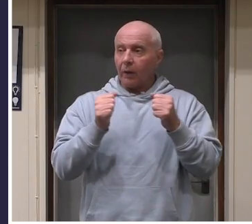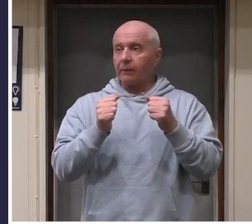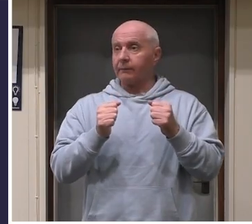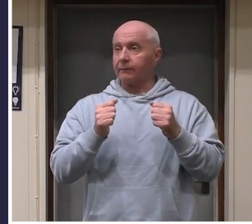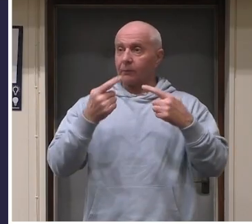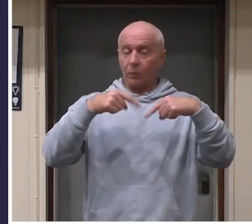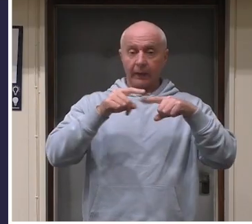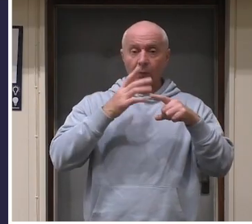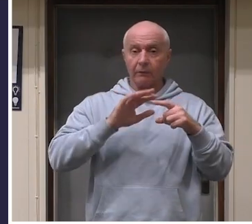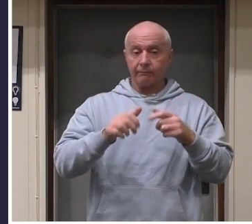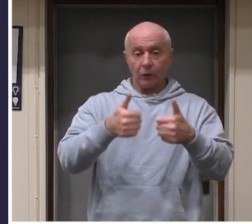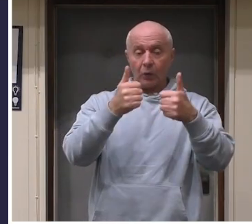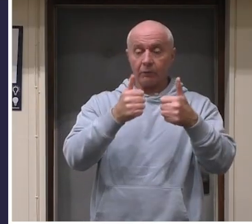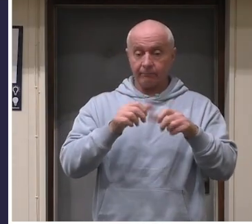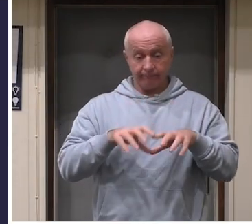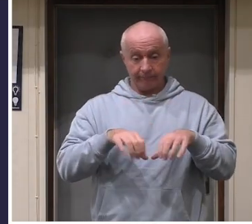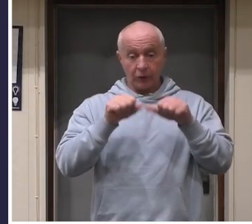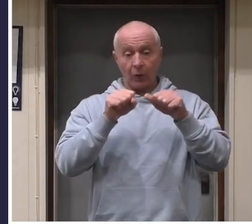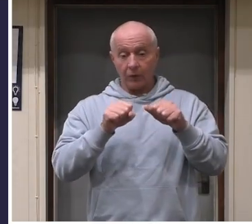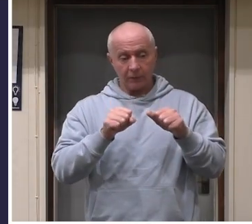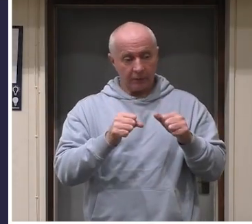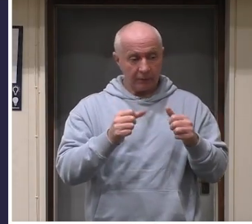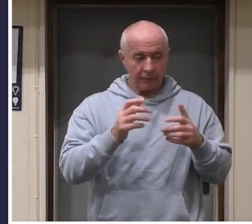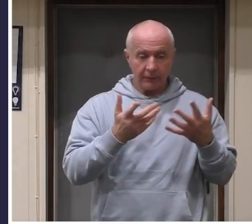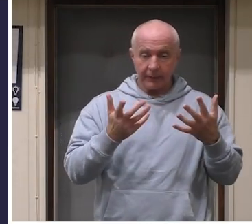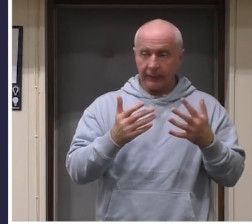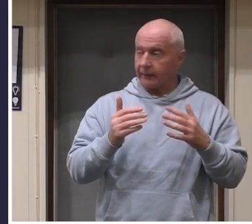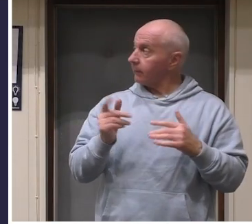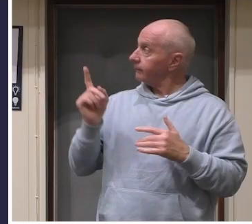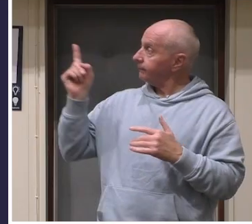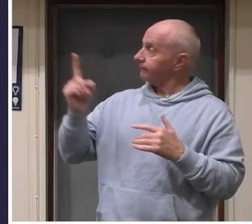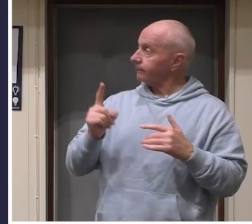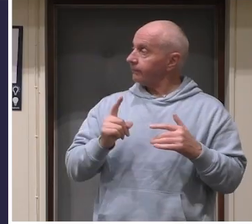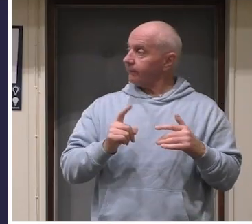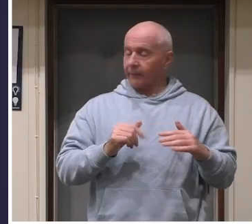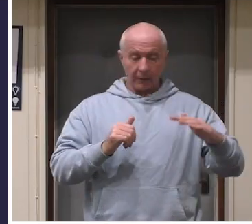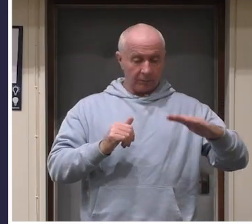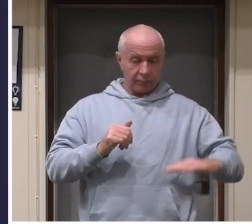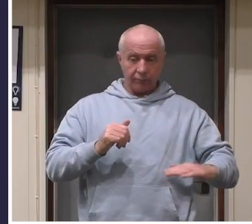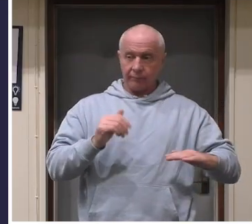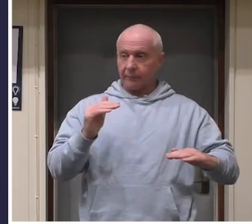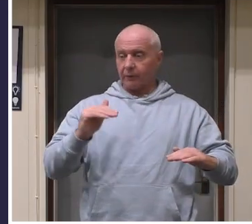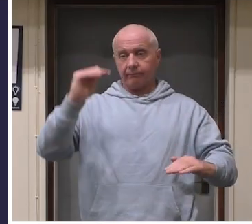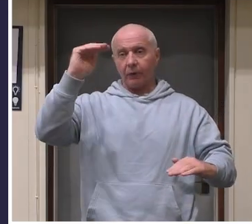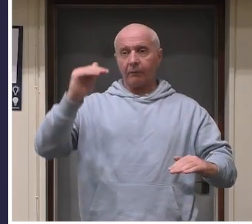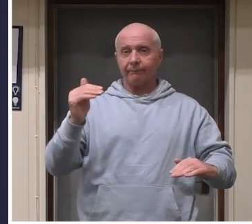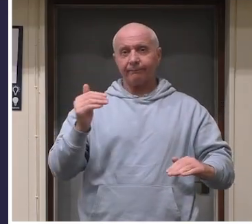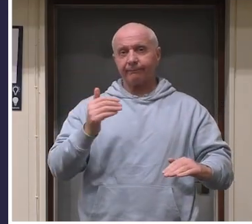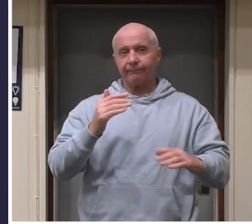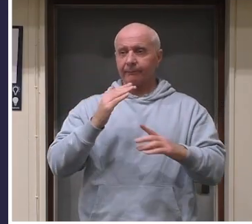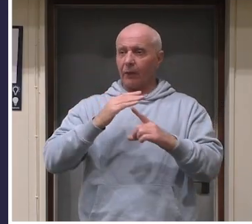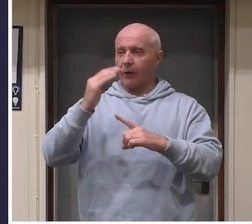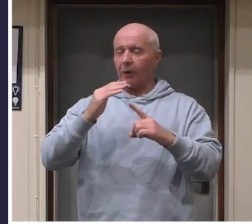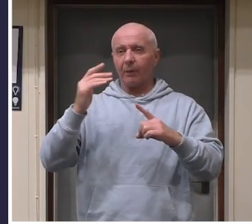good source, then you want to start with your nanoparticle down here, rather than exhibiting thermal motion where it's quite